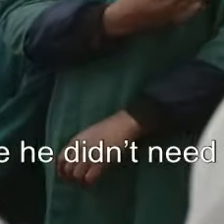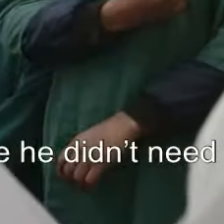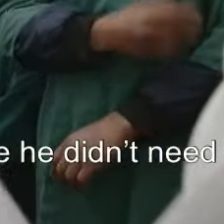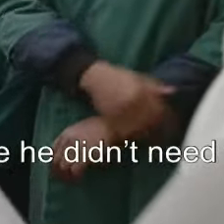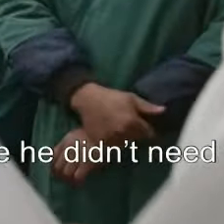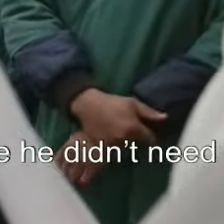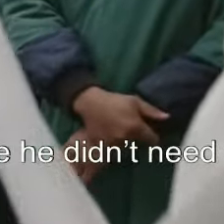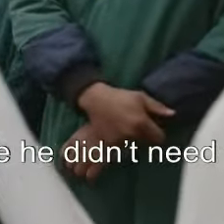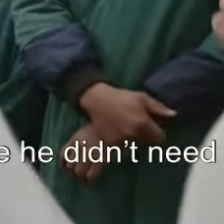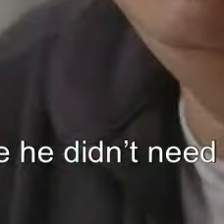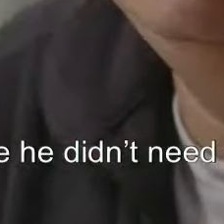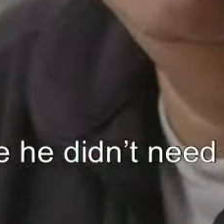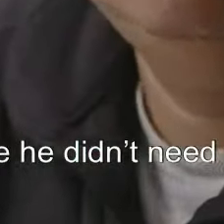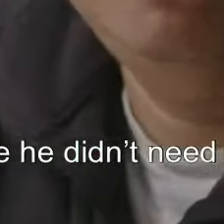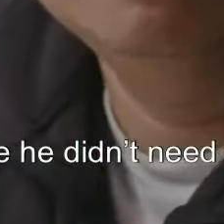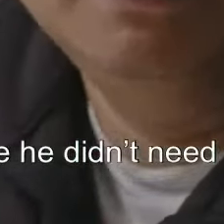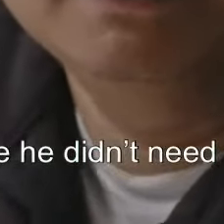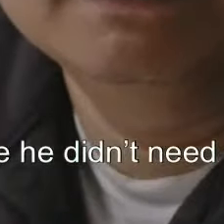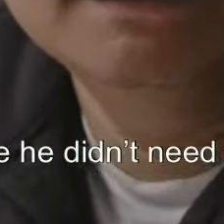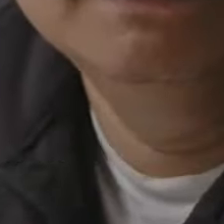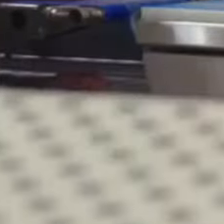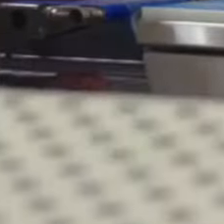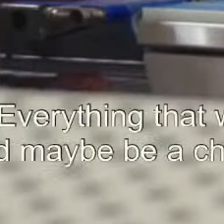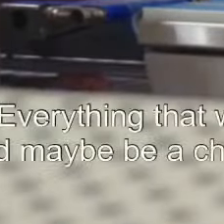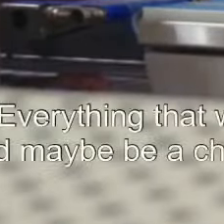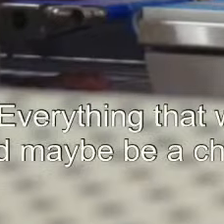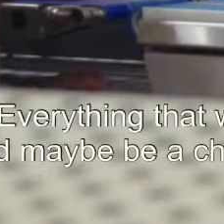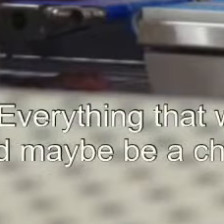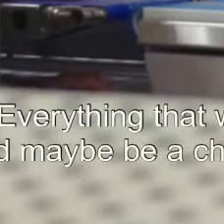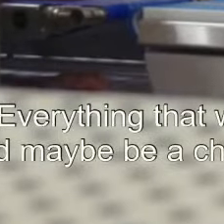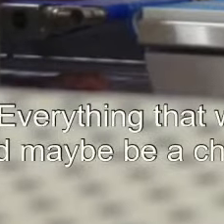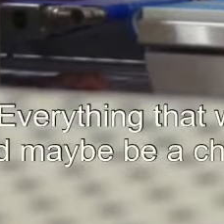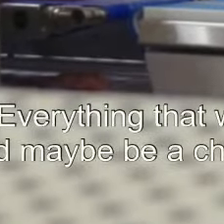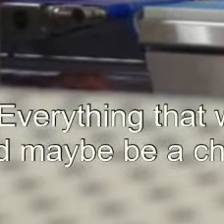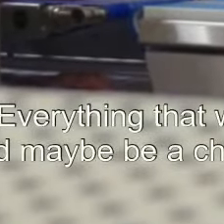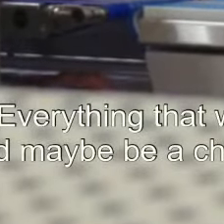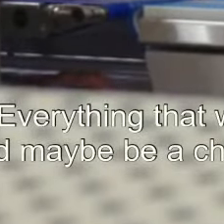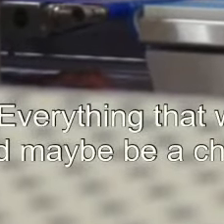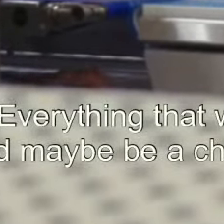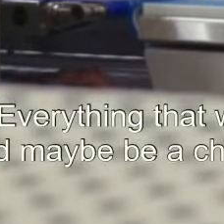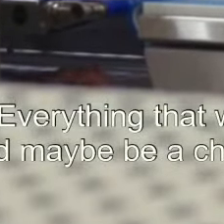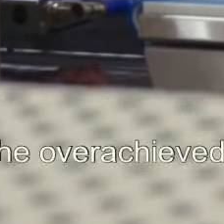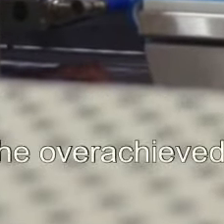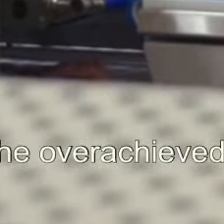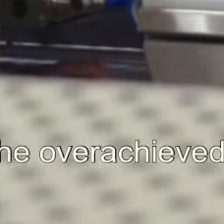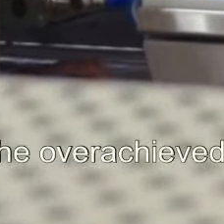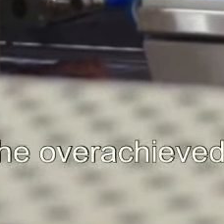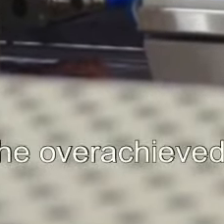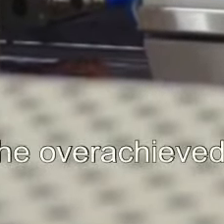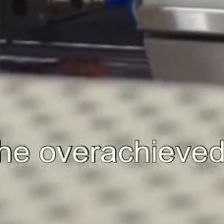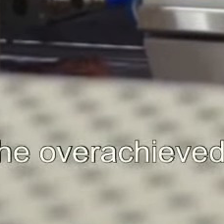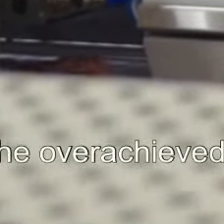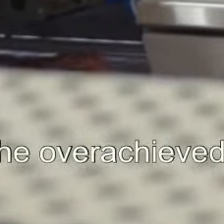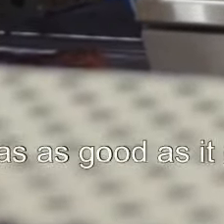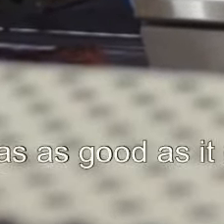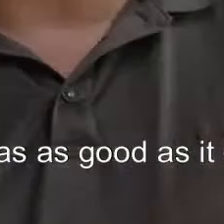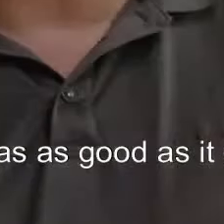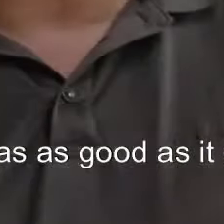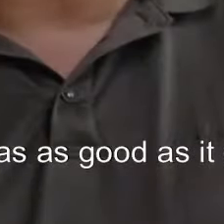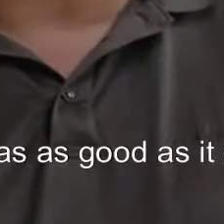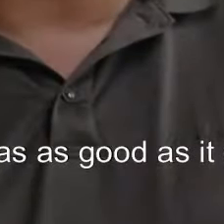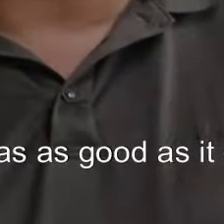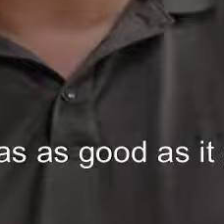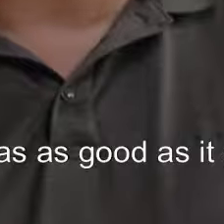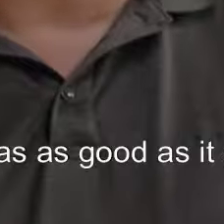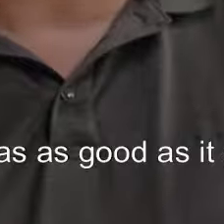So I feel like he don't need the translator. Everything that we thought would maybe be a challenge, he overachieved at. He was